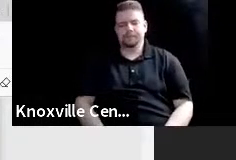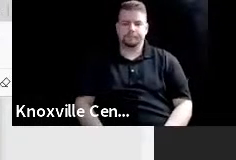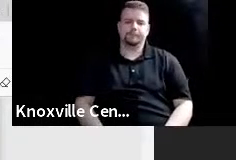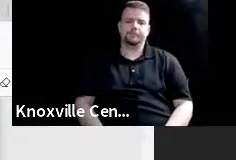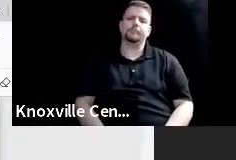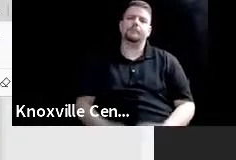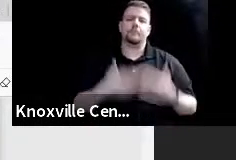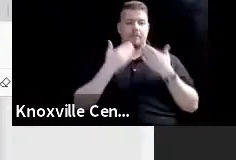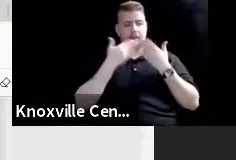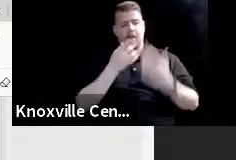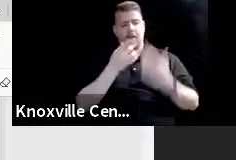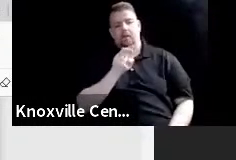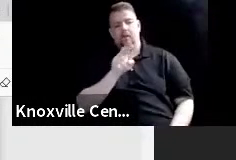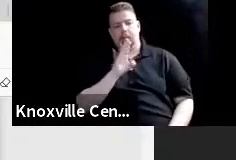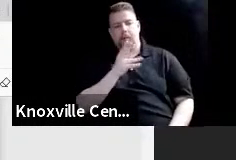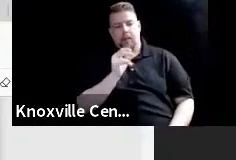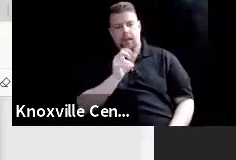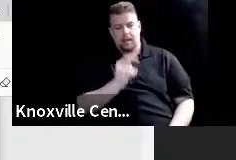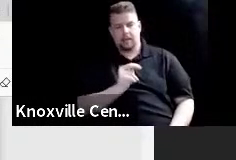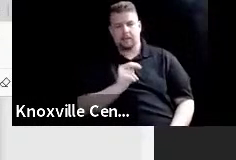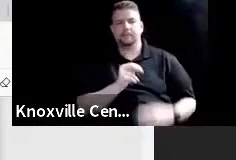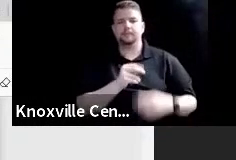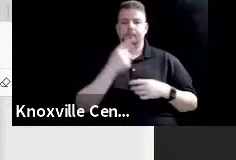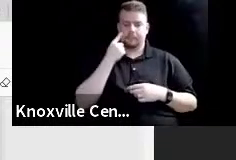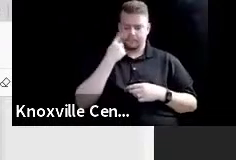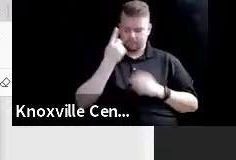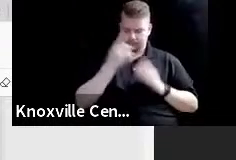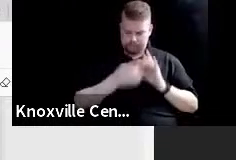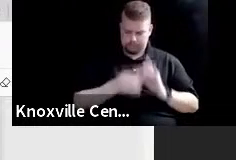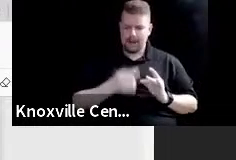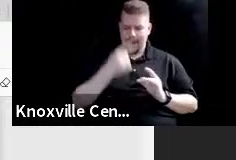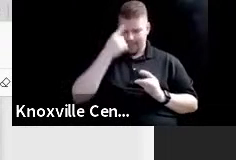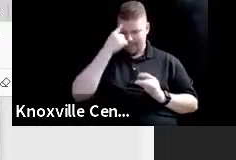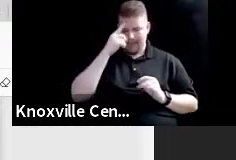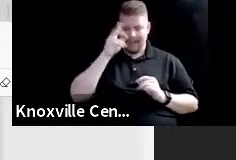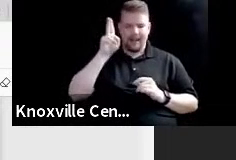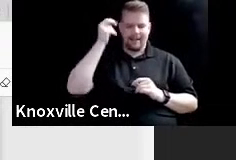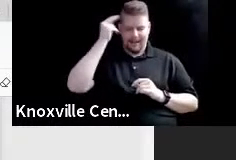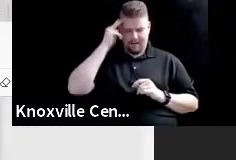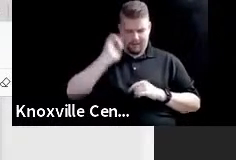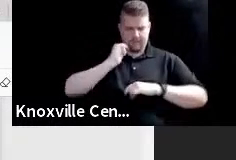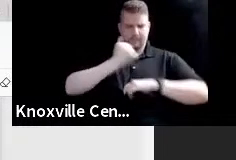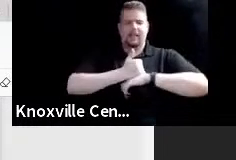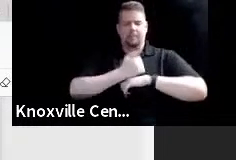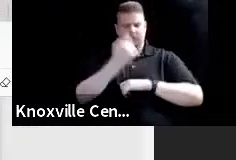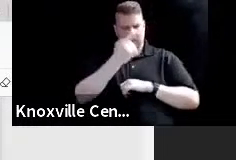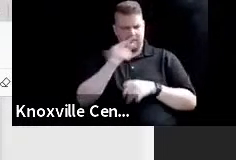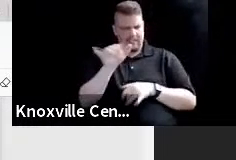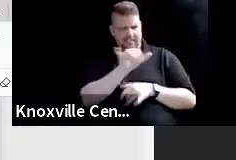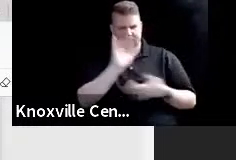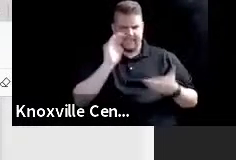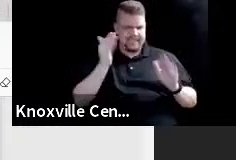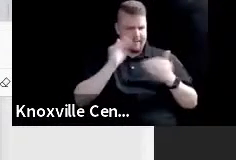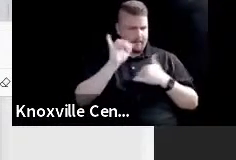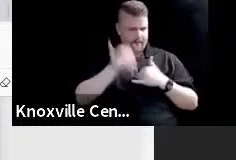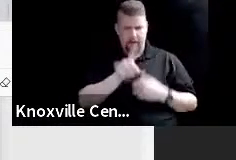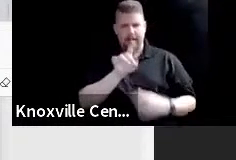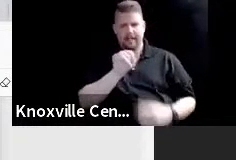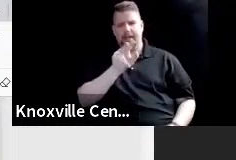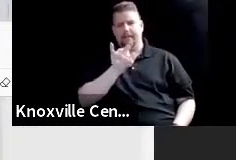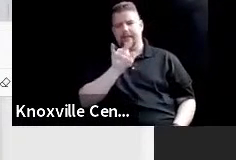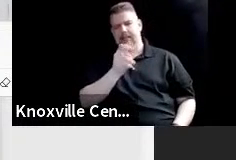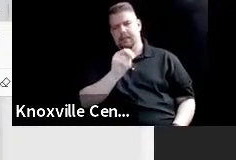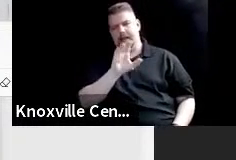Thanks, Dr. Buchanan. And I think to note, and correct me if I'm wrong, but I believe Nashville has something similar to this in place, don't they, or Davidson County?